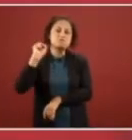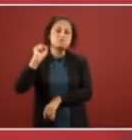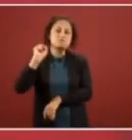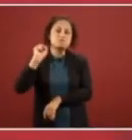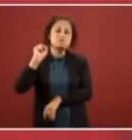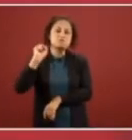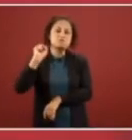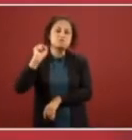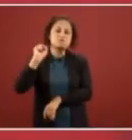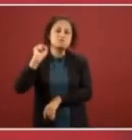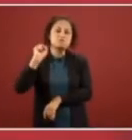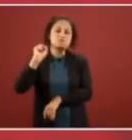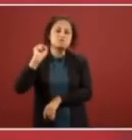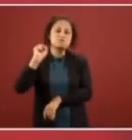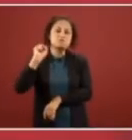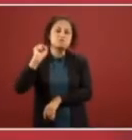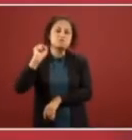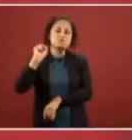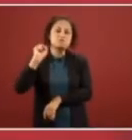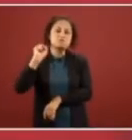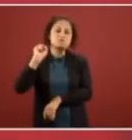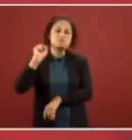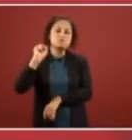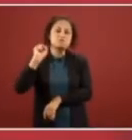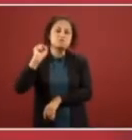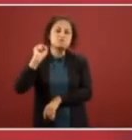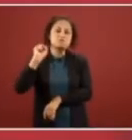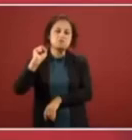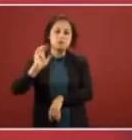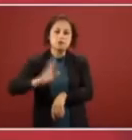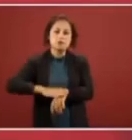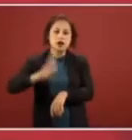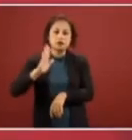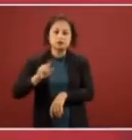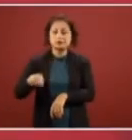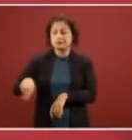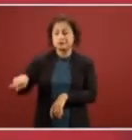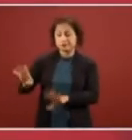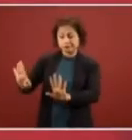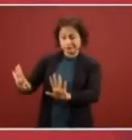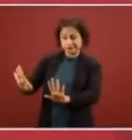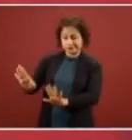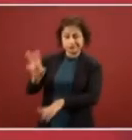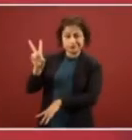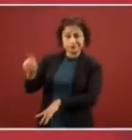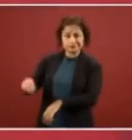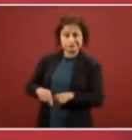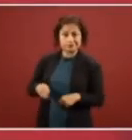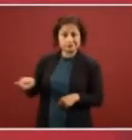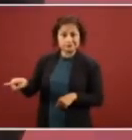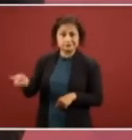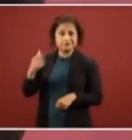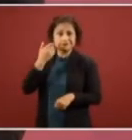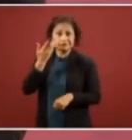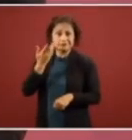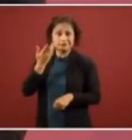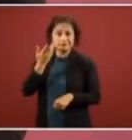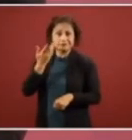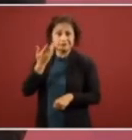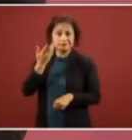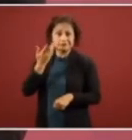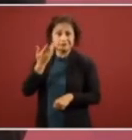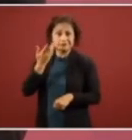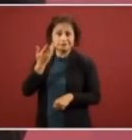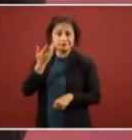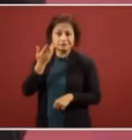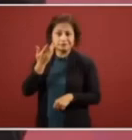ganas. And they're going to continue to wish that we would do that. No hay aumentos de impuestos.